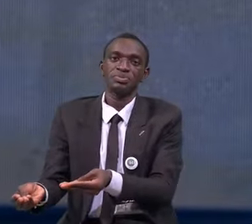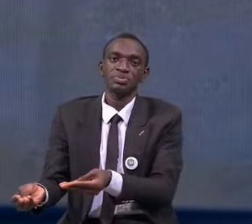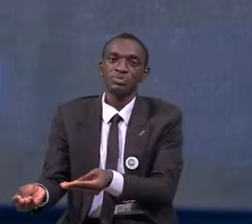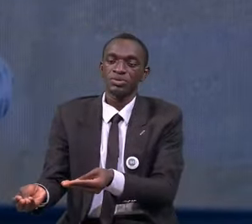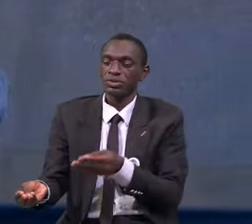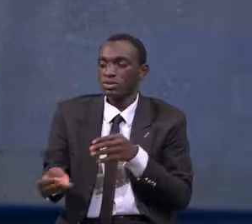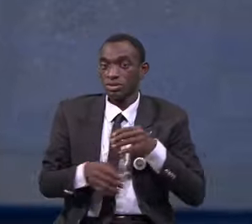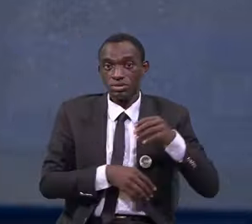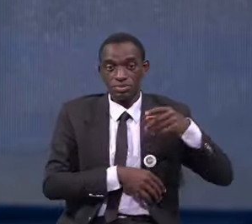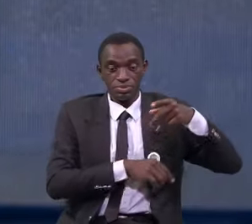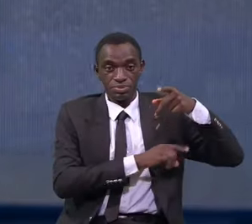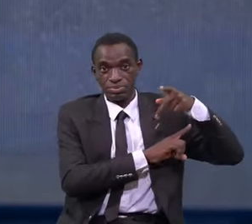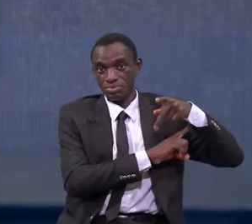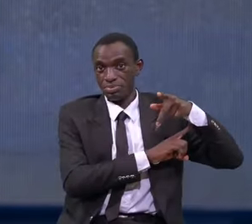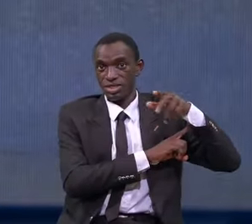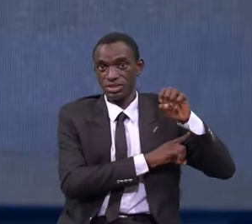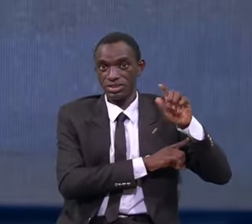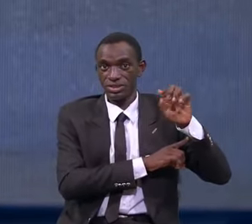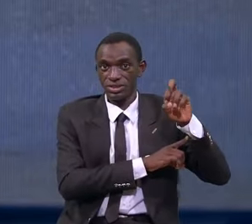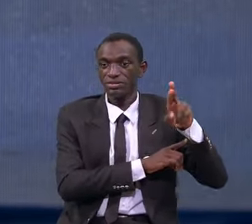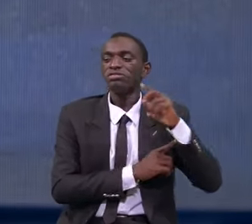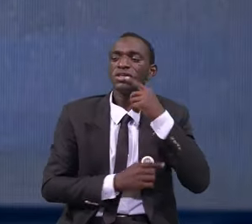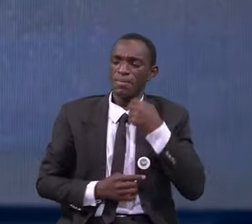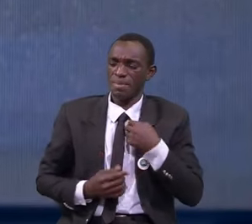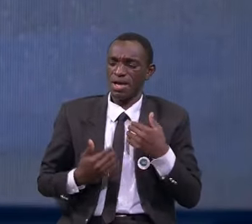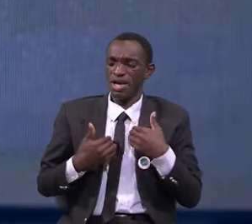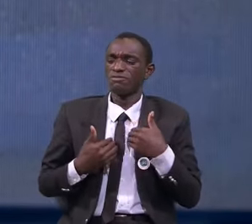Peter said, I have something to give.